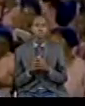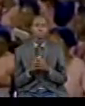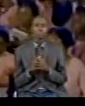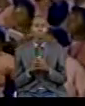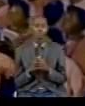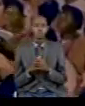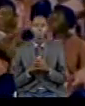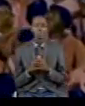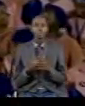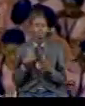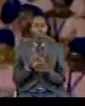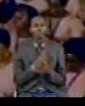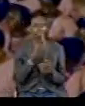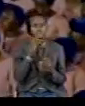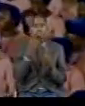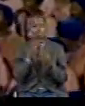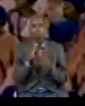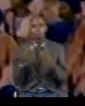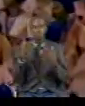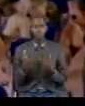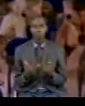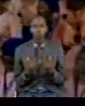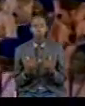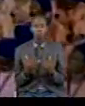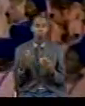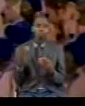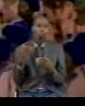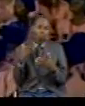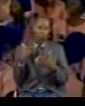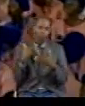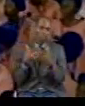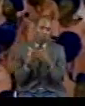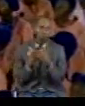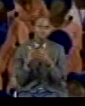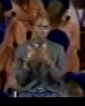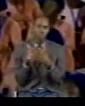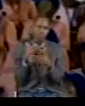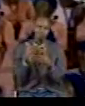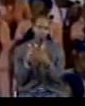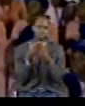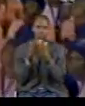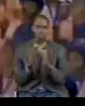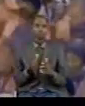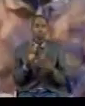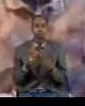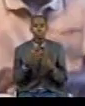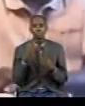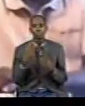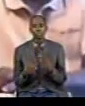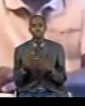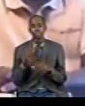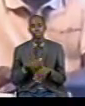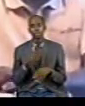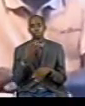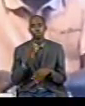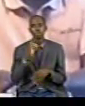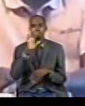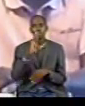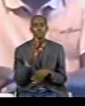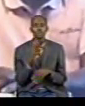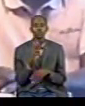now closer to the time of your redemption. Number